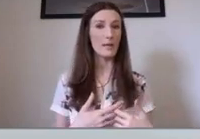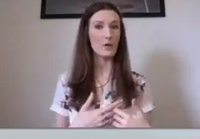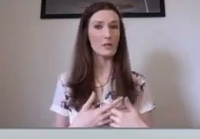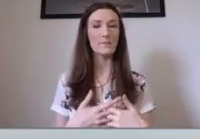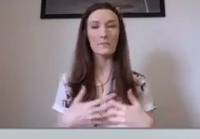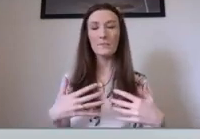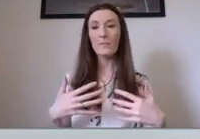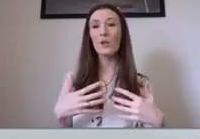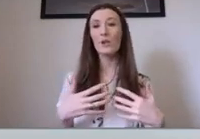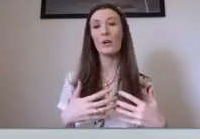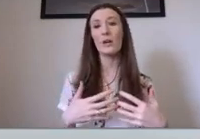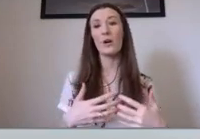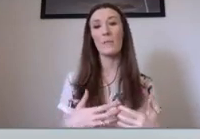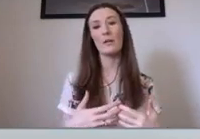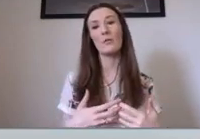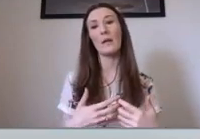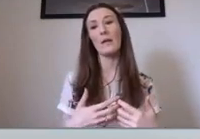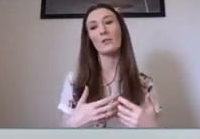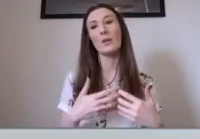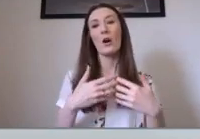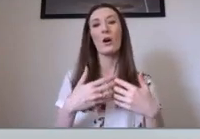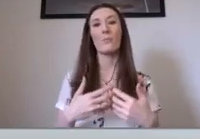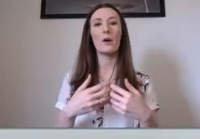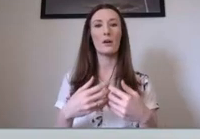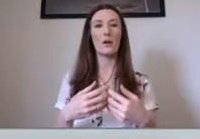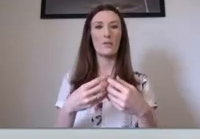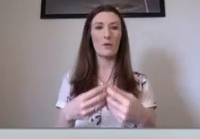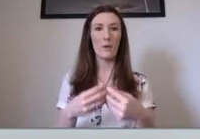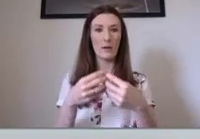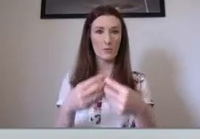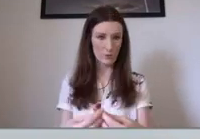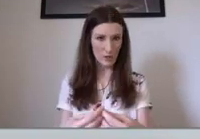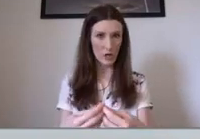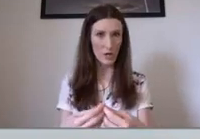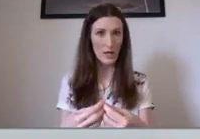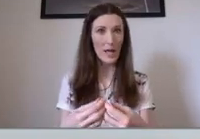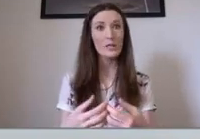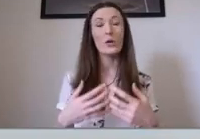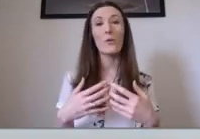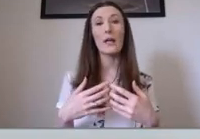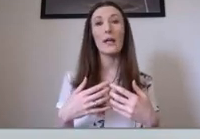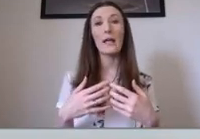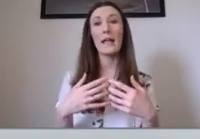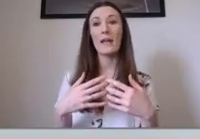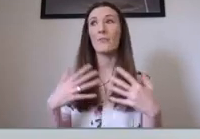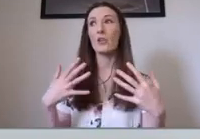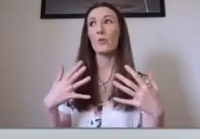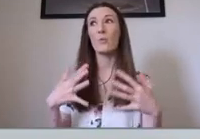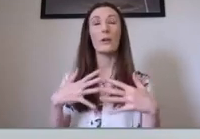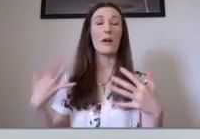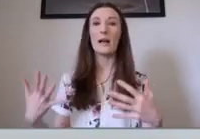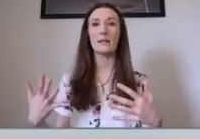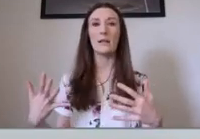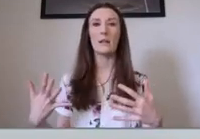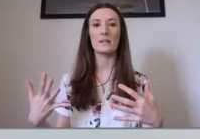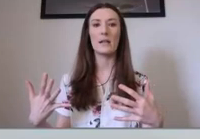non-manual behaviors. Your non-manual behaviors are part of the grammatical structure. Okay, so if you,